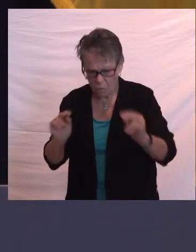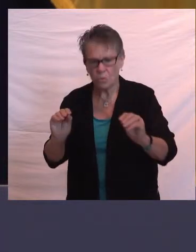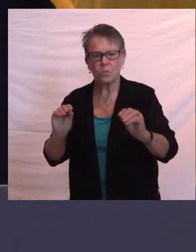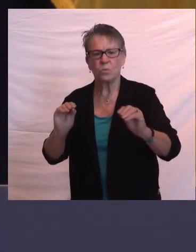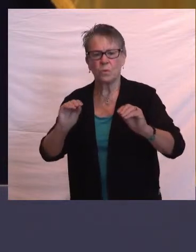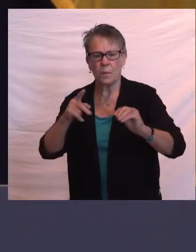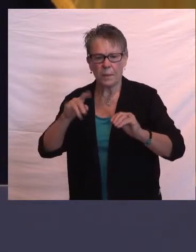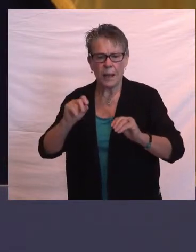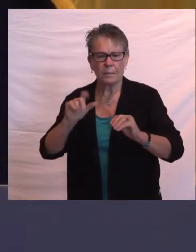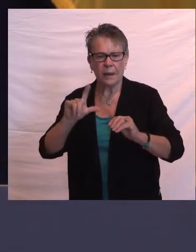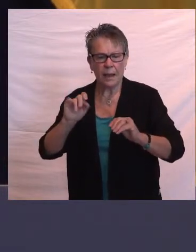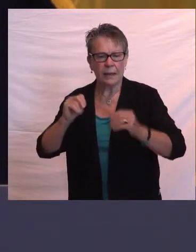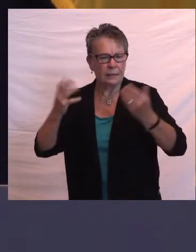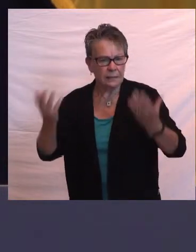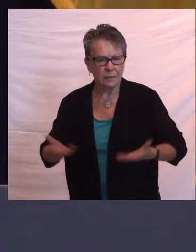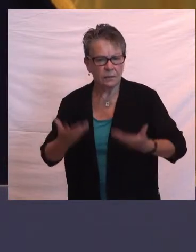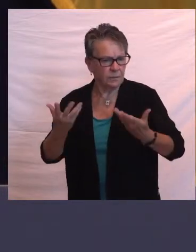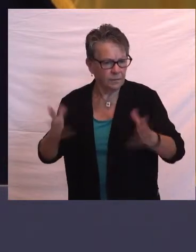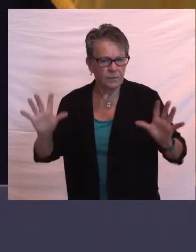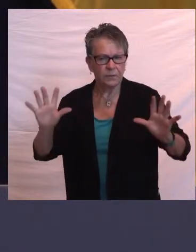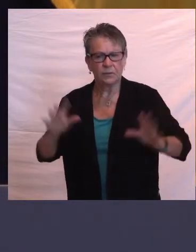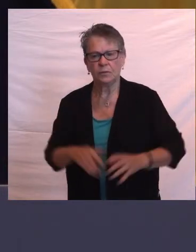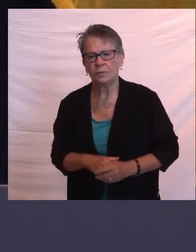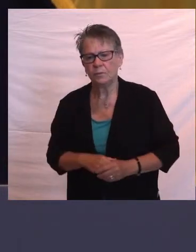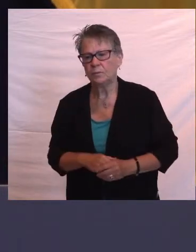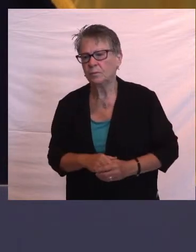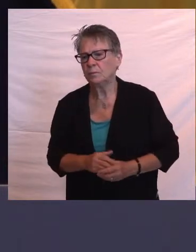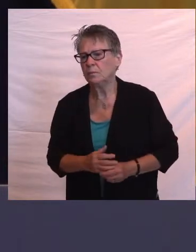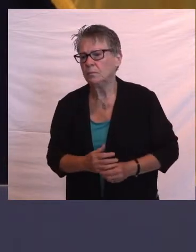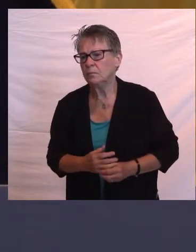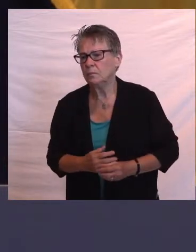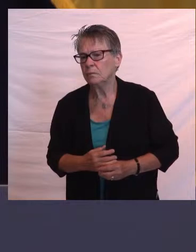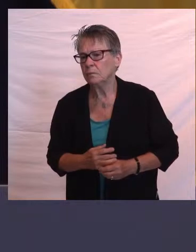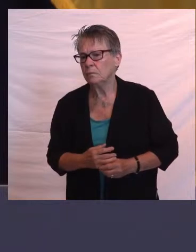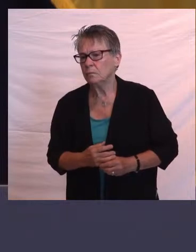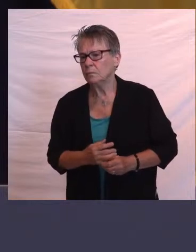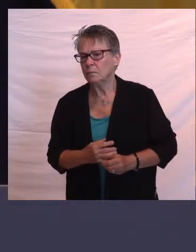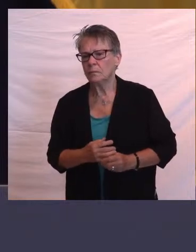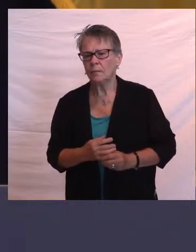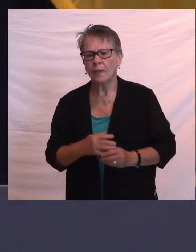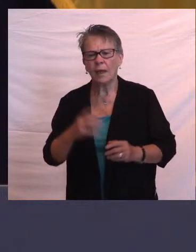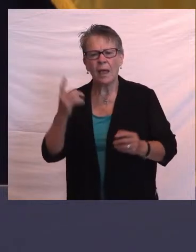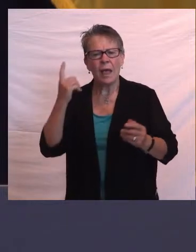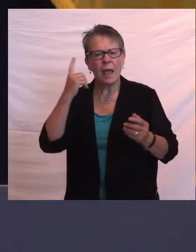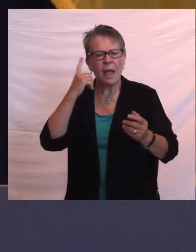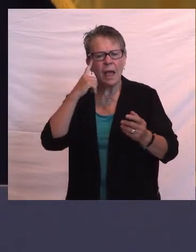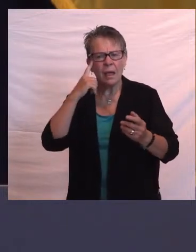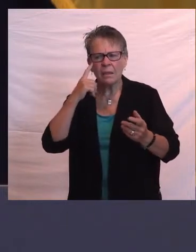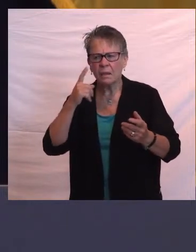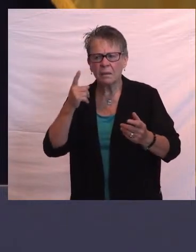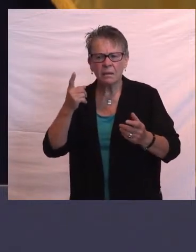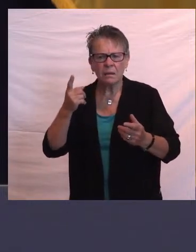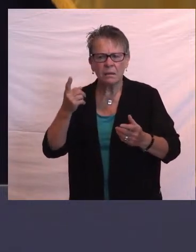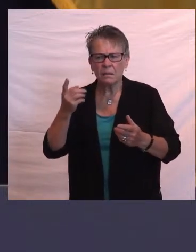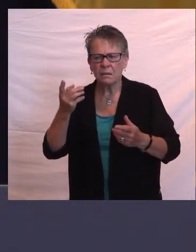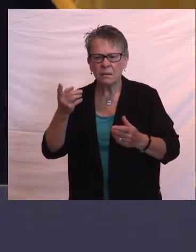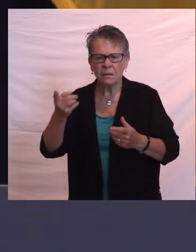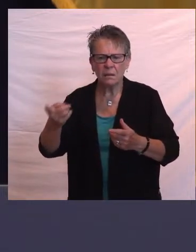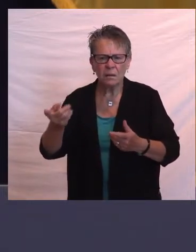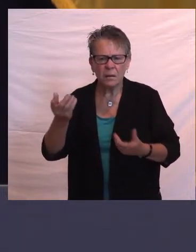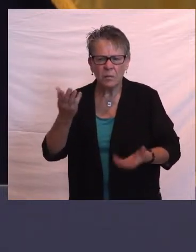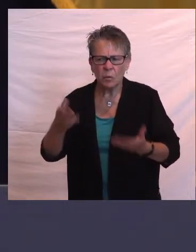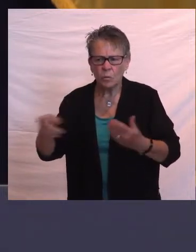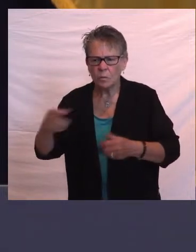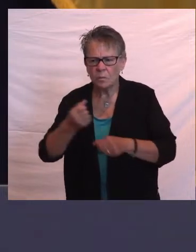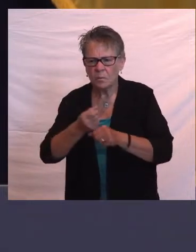happen. I think we are, Judy, tell me if you have insight on this, or Tina. We got to make sure we get Tina, get her